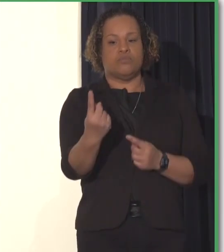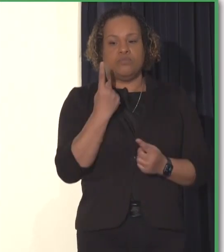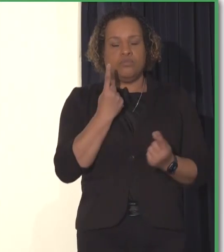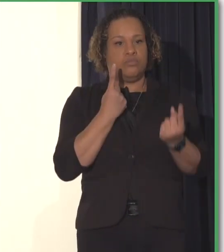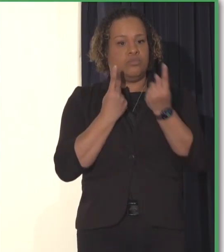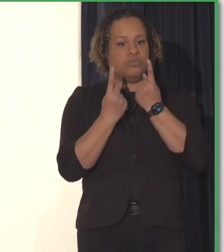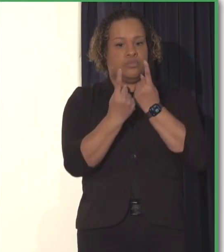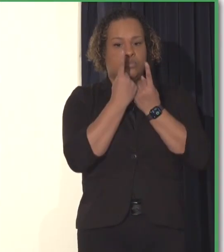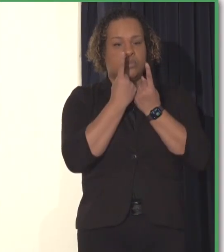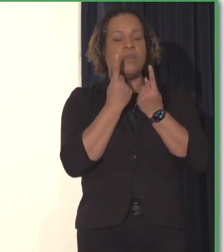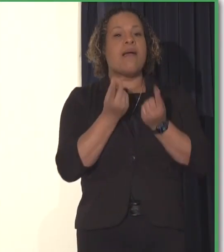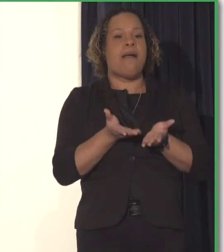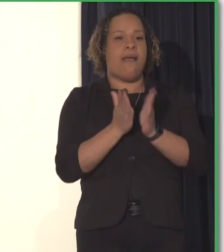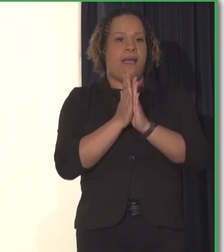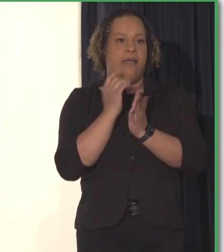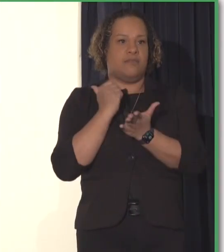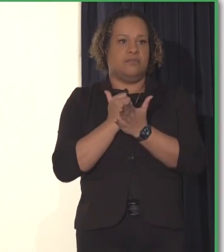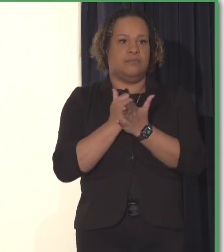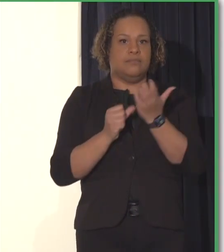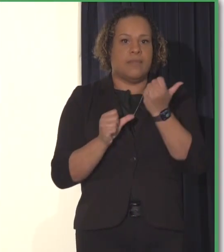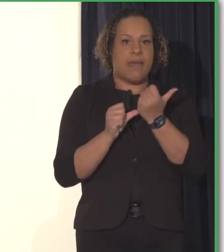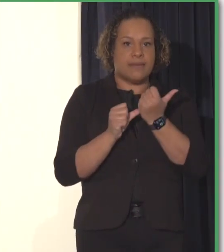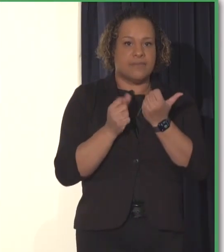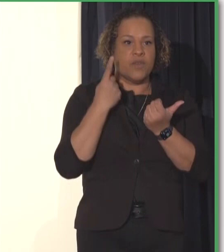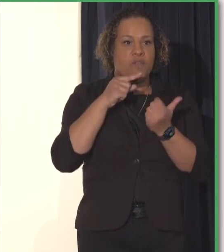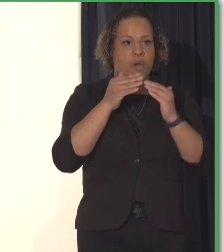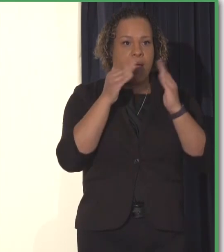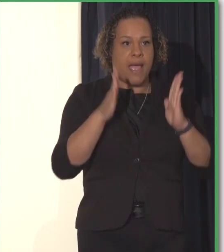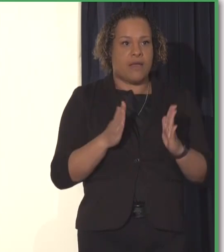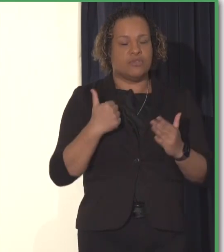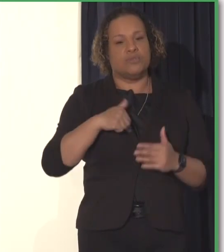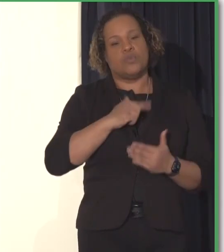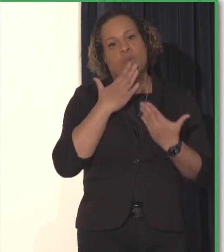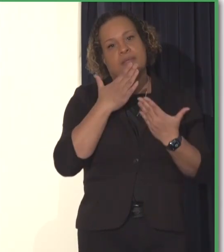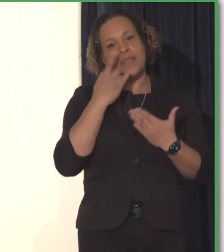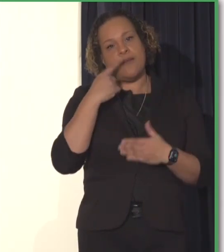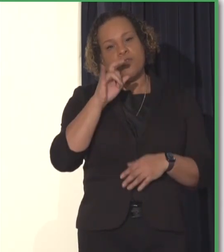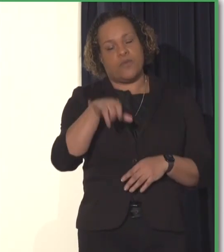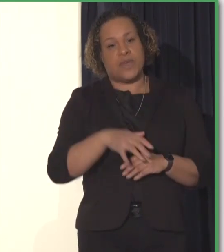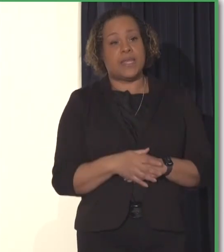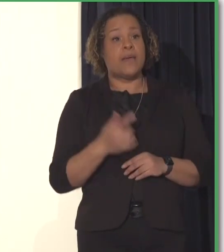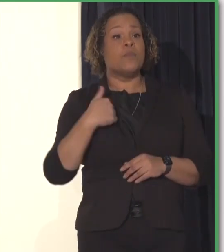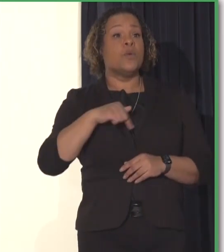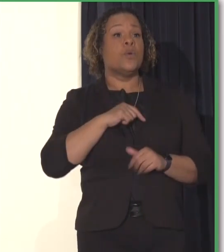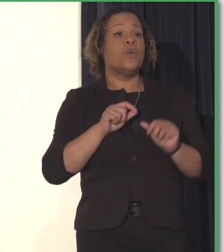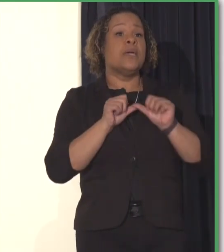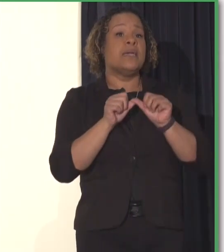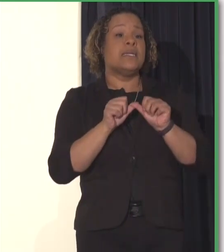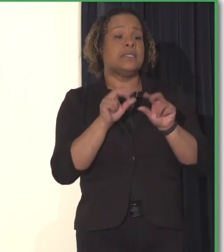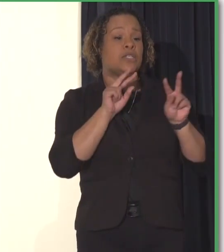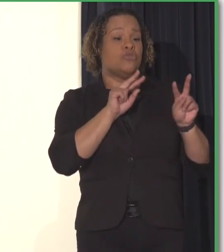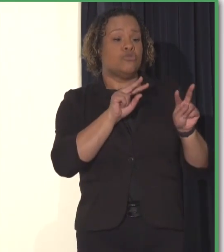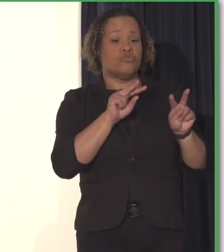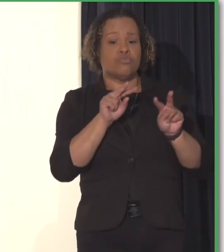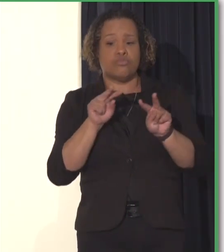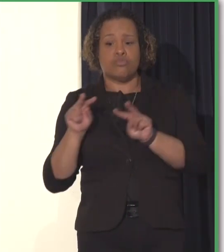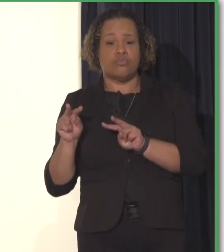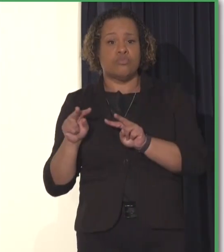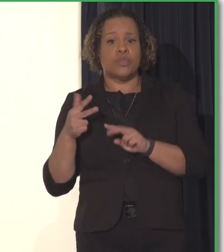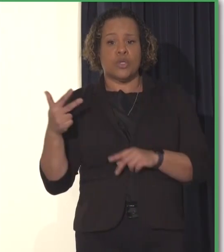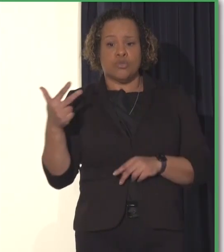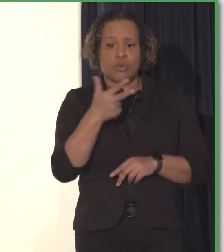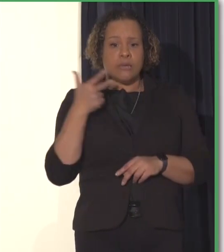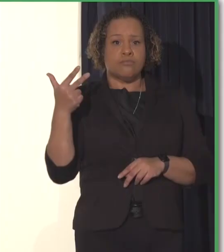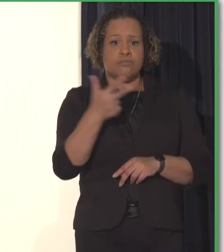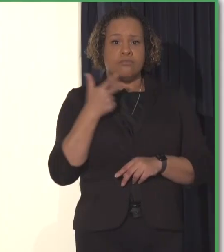right now, so we're grateful for that. We continue to make patrols in that particular area to make sure that the belongings that are